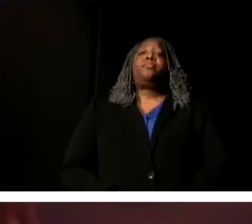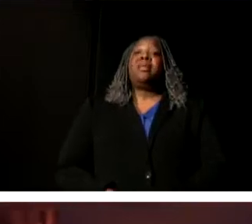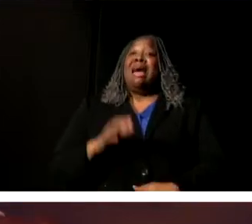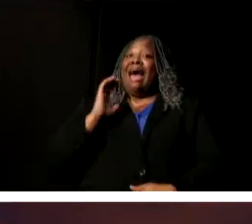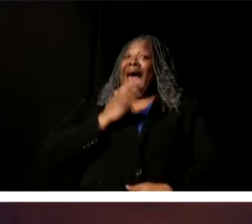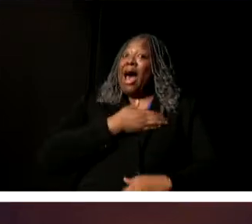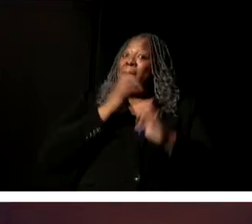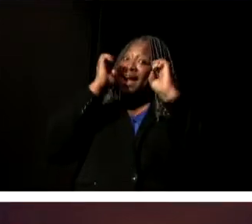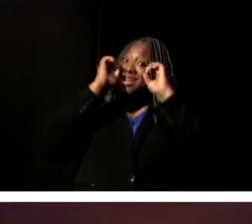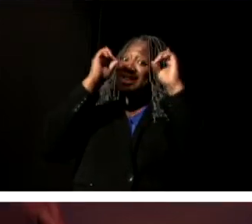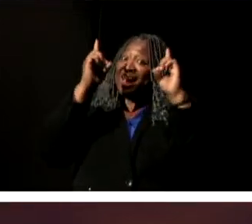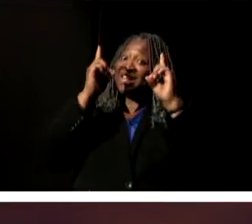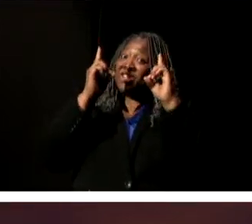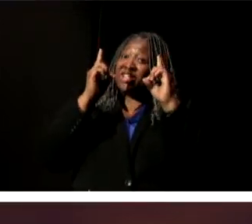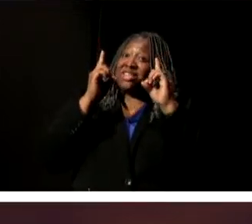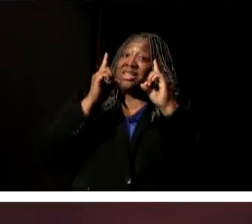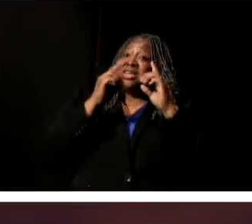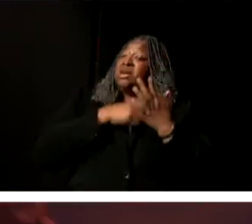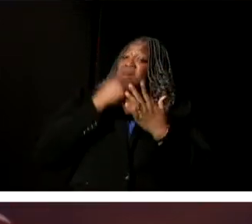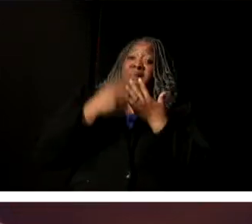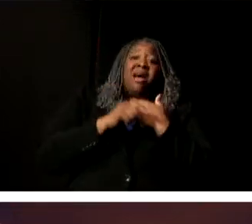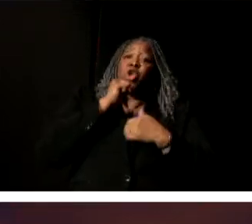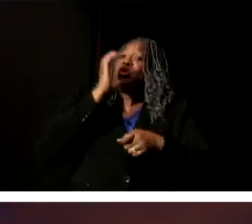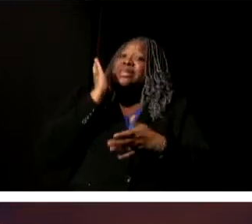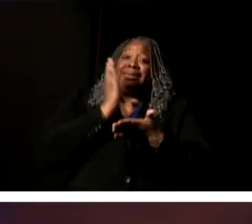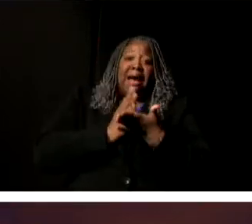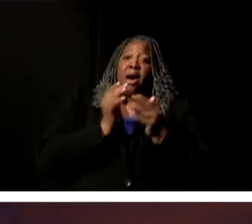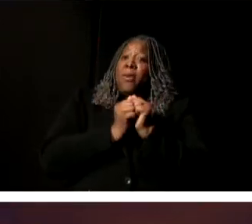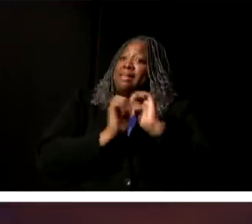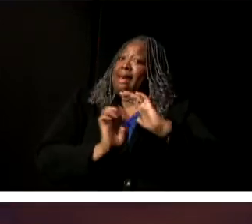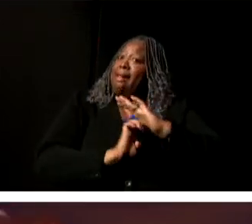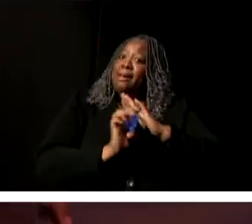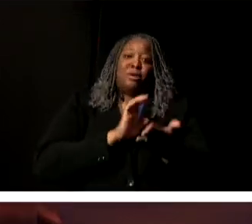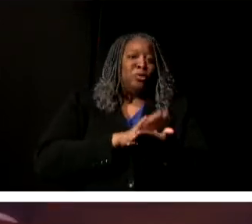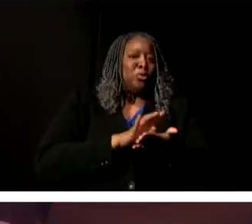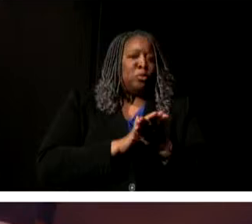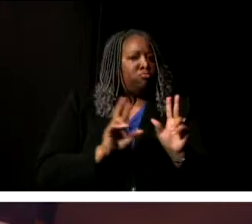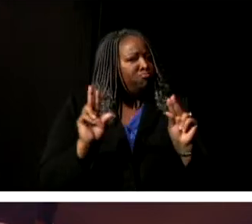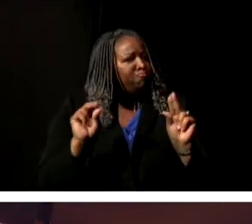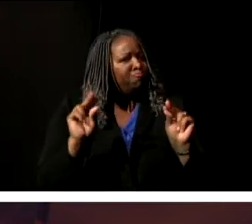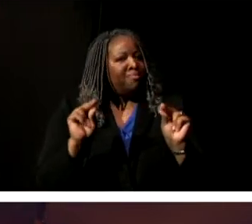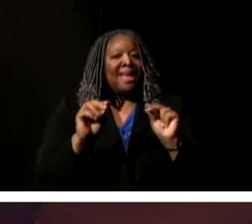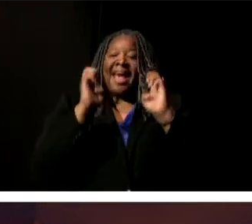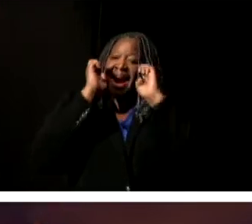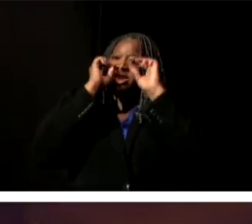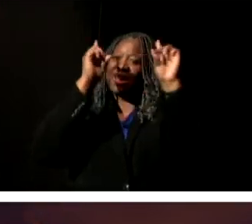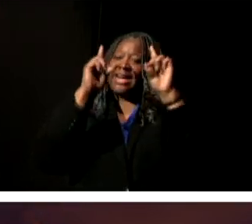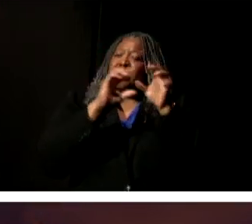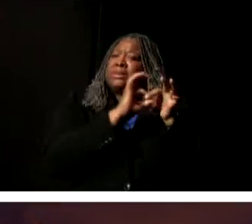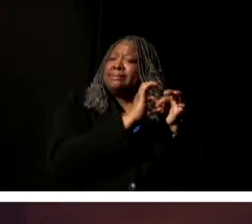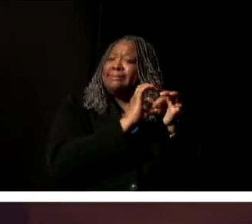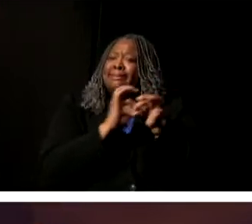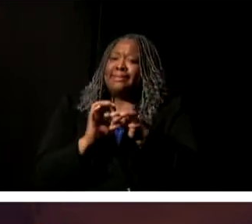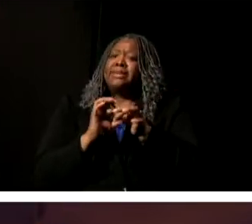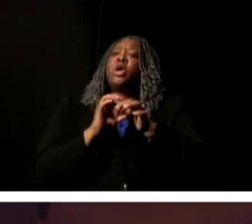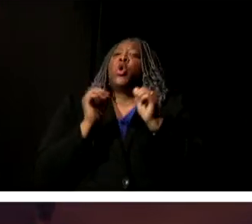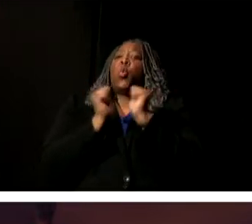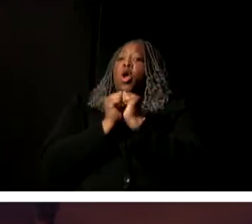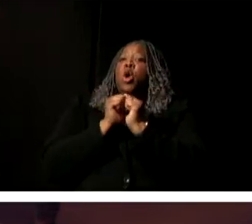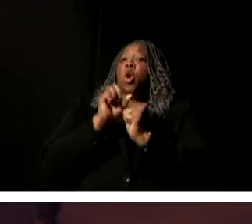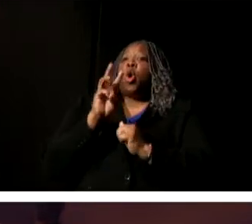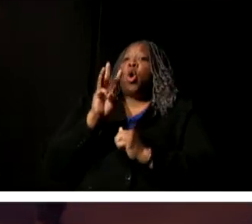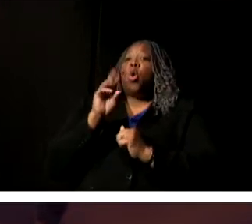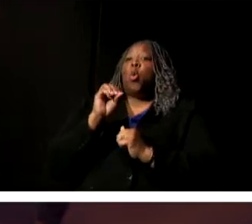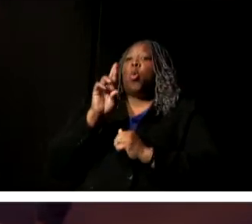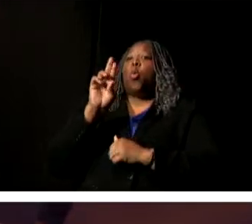Our education initiatives don't just stop with elementary school. No, education is intertwined with workforce development